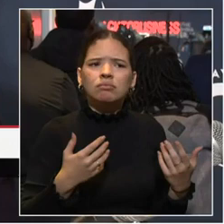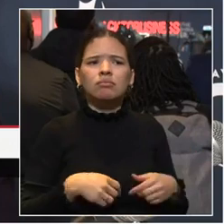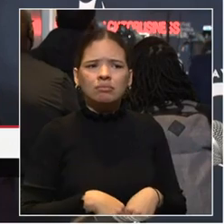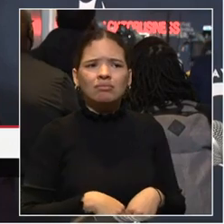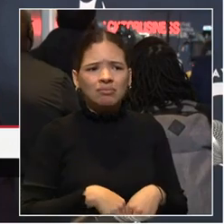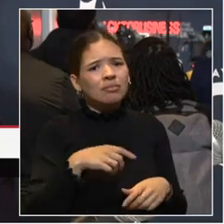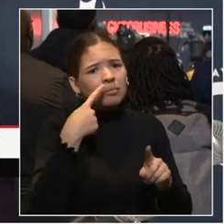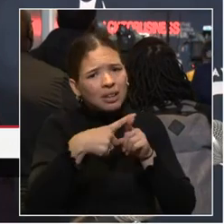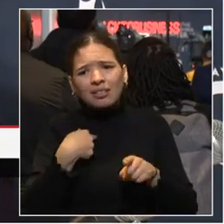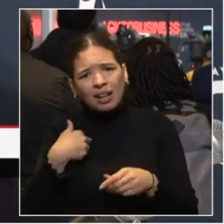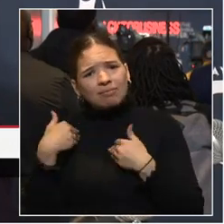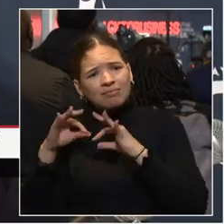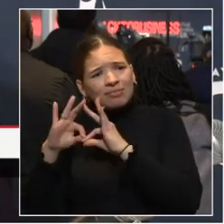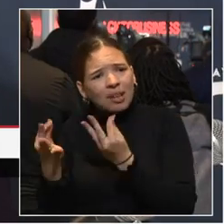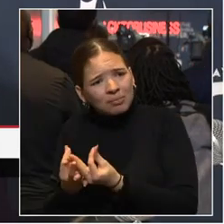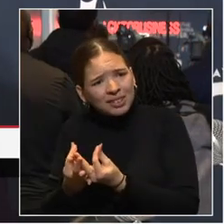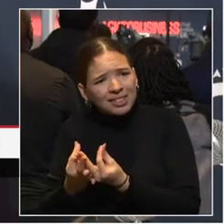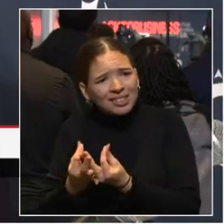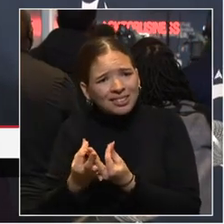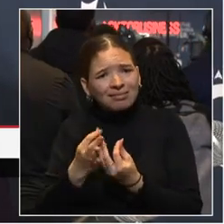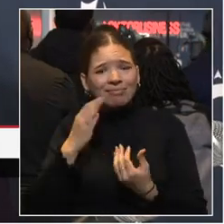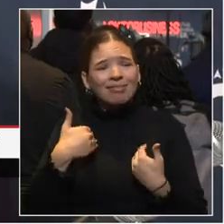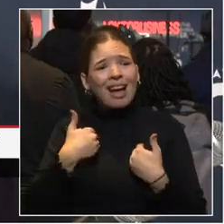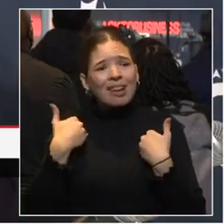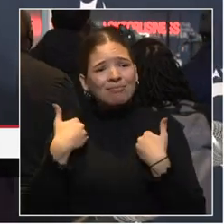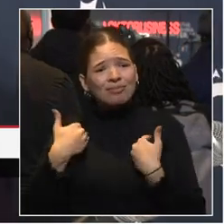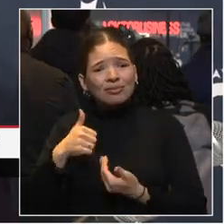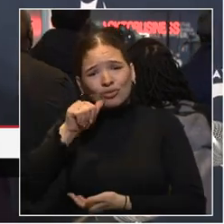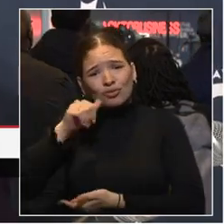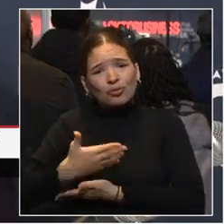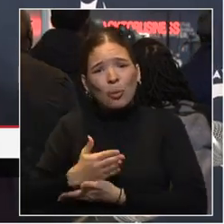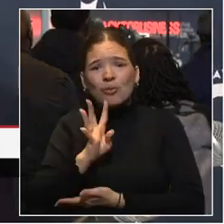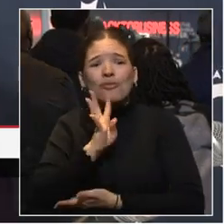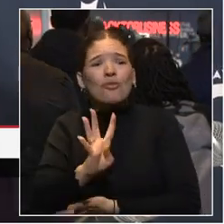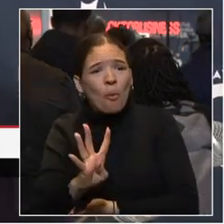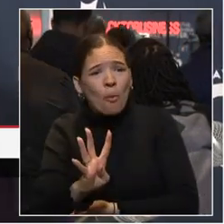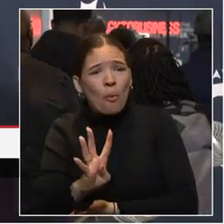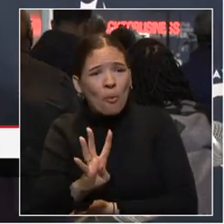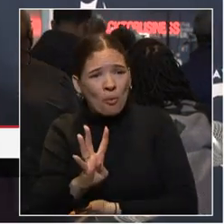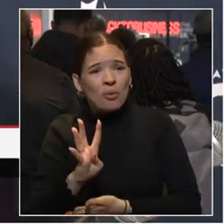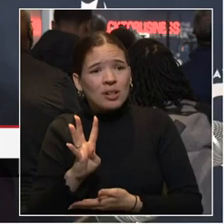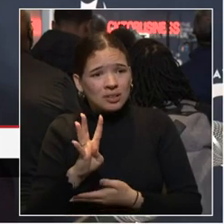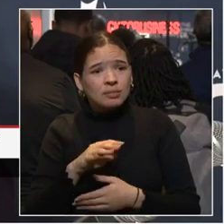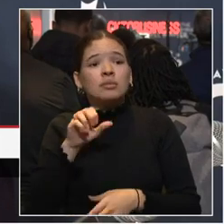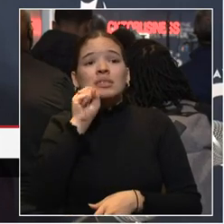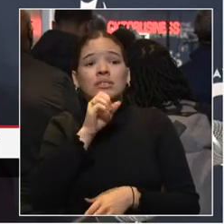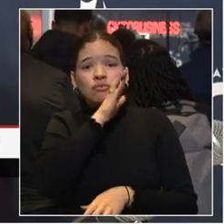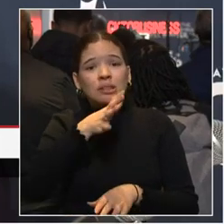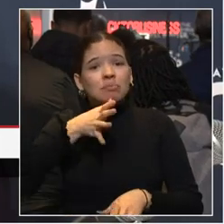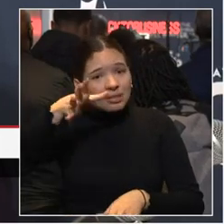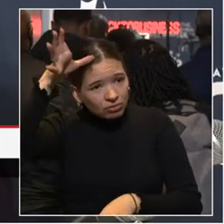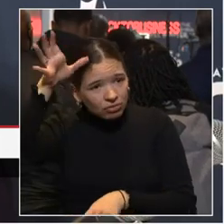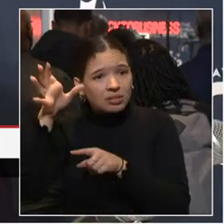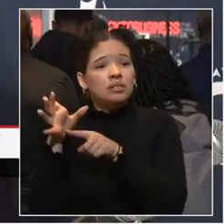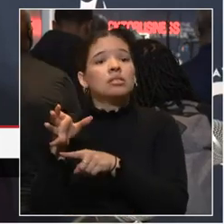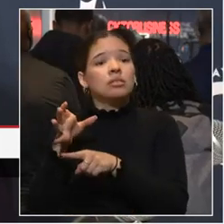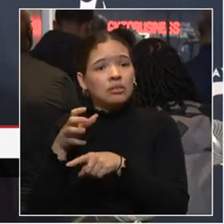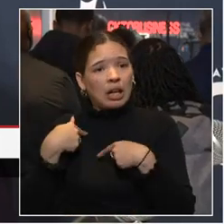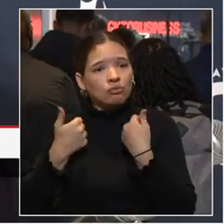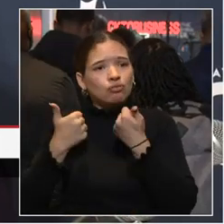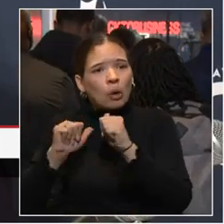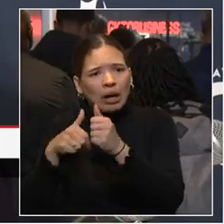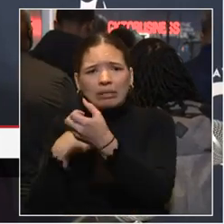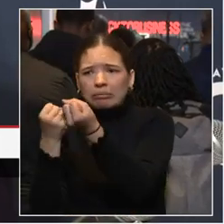have a beautiful 4.5-year-old. I have senior parents that I always try to